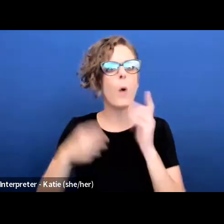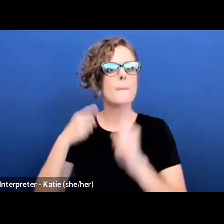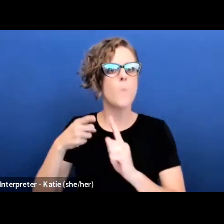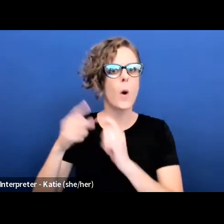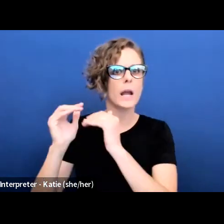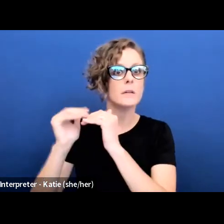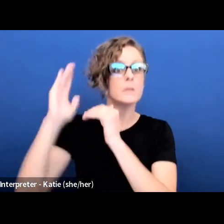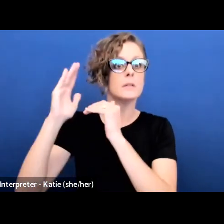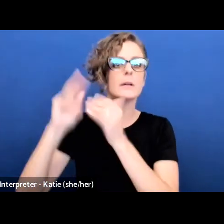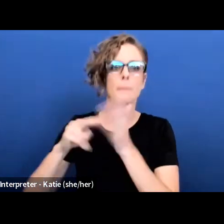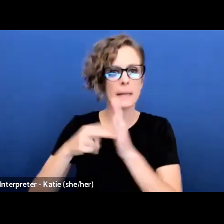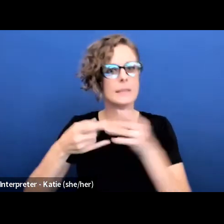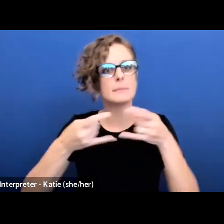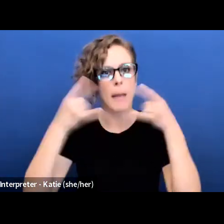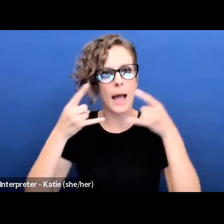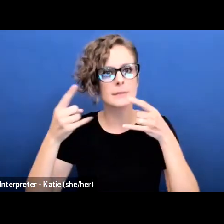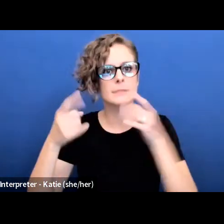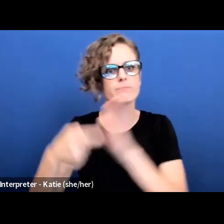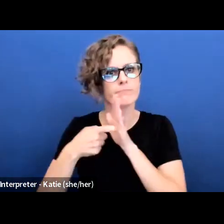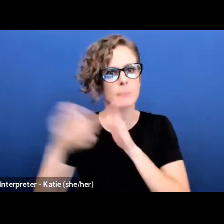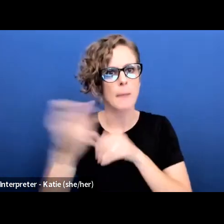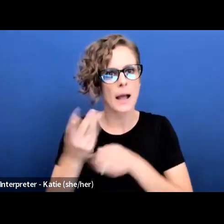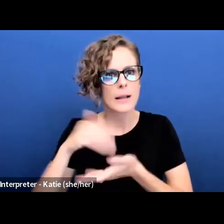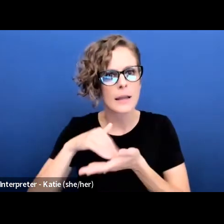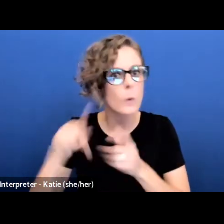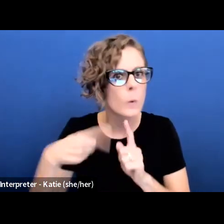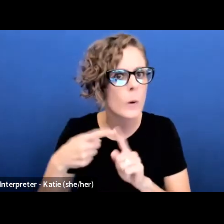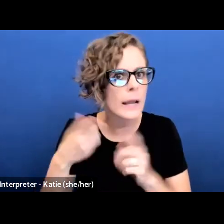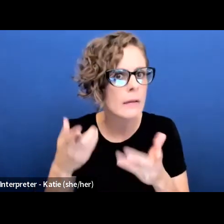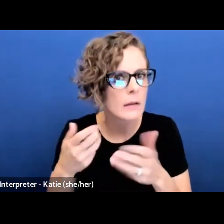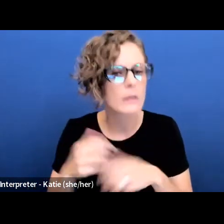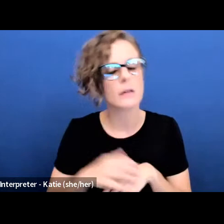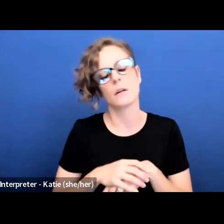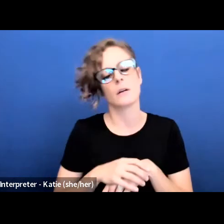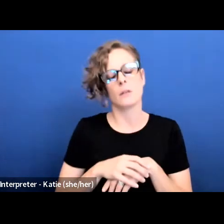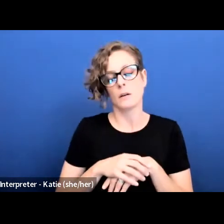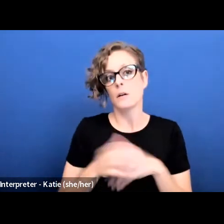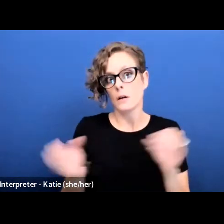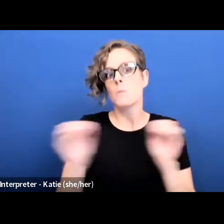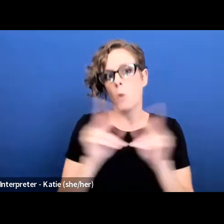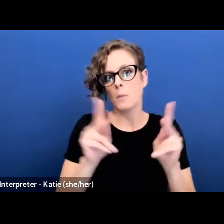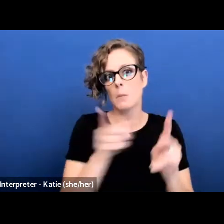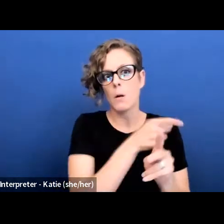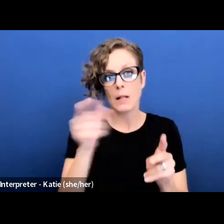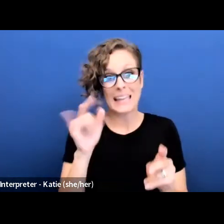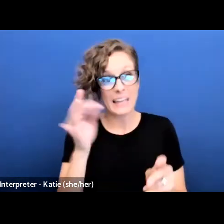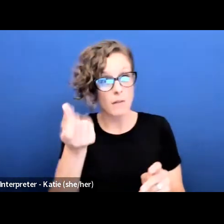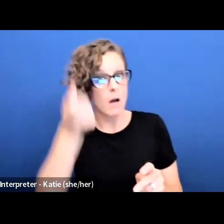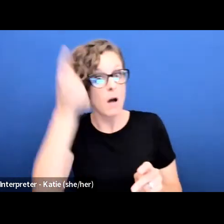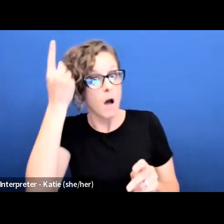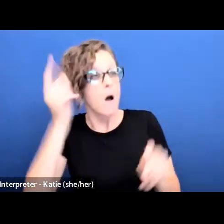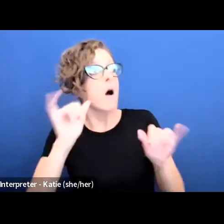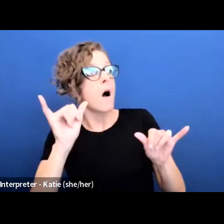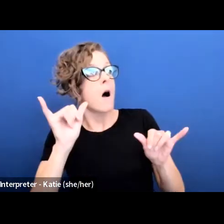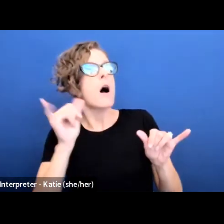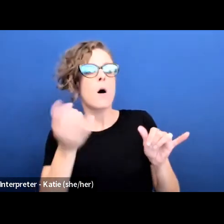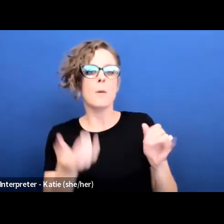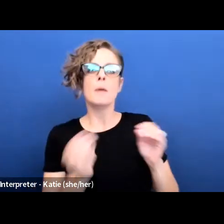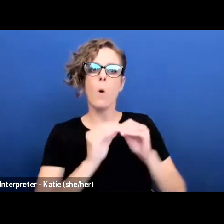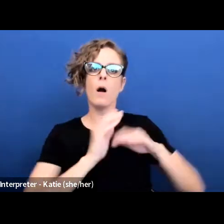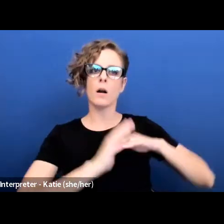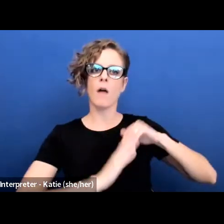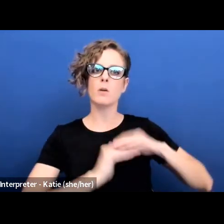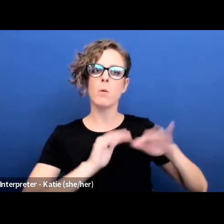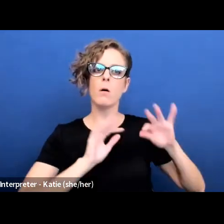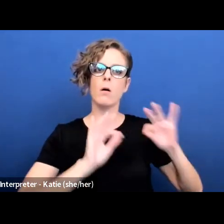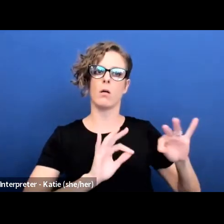bring masks back? And, I think that would make a lot of people a lot more comfortable in a lot of spaces. But then it's the double-edged